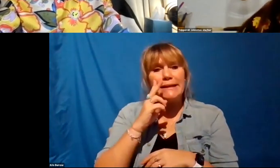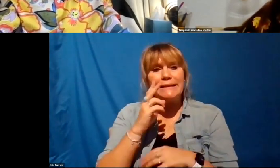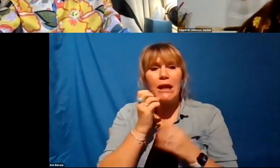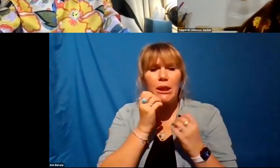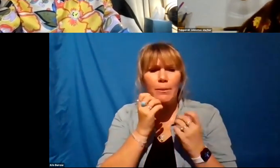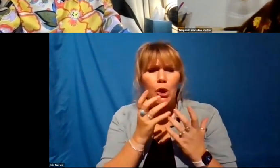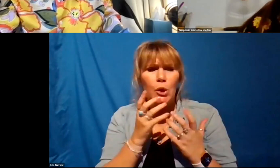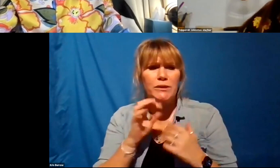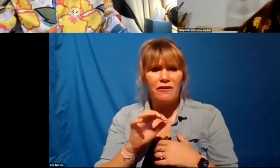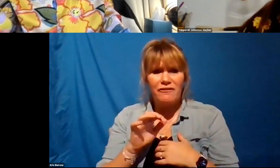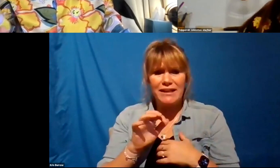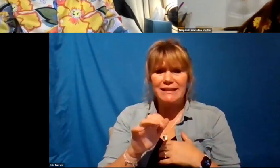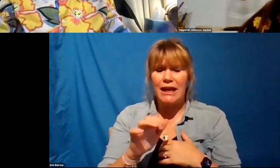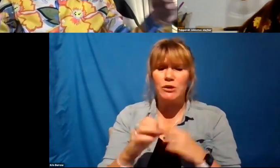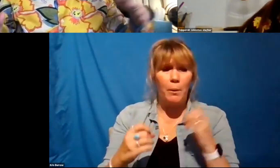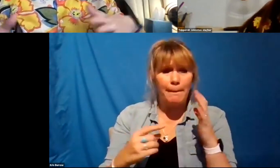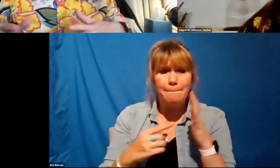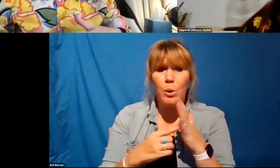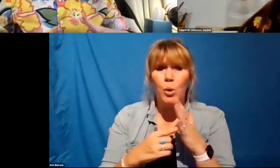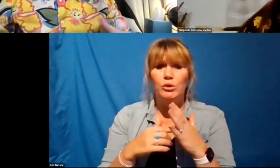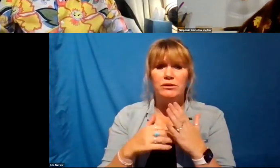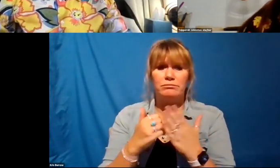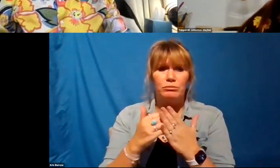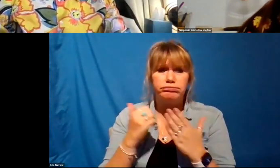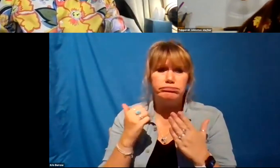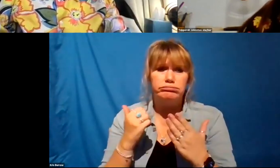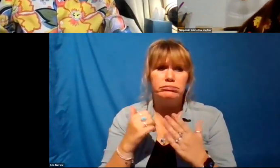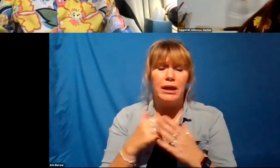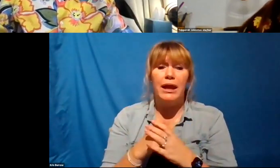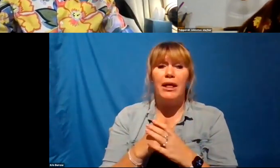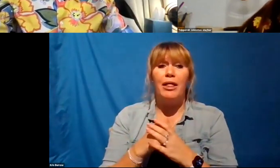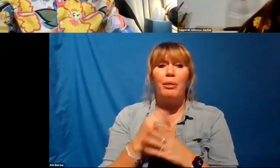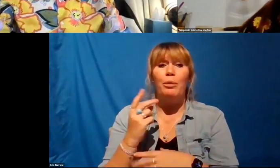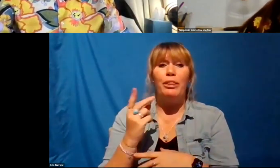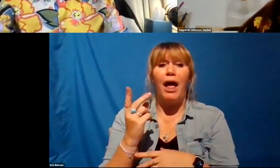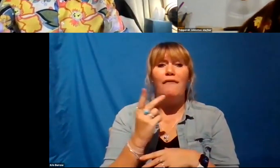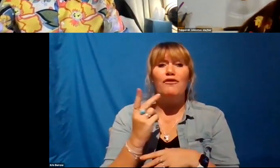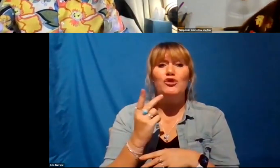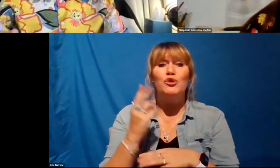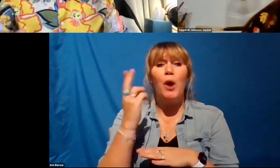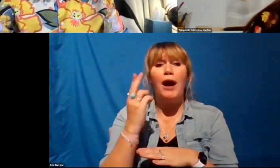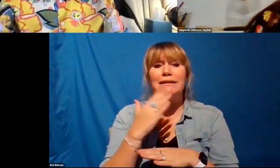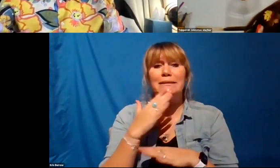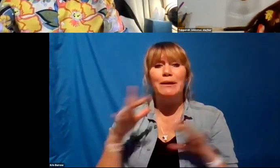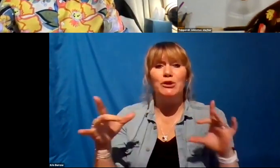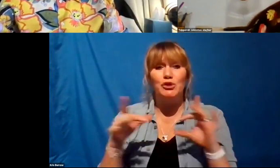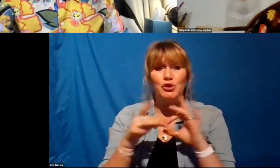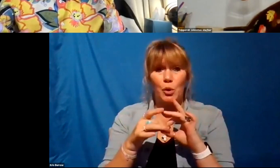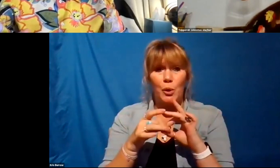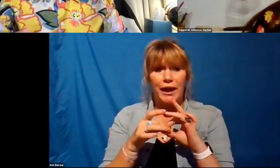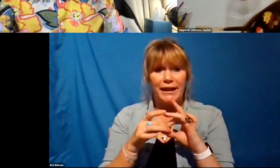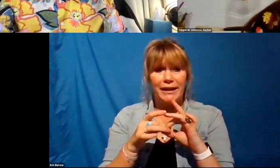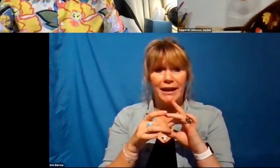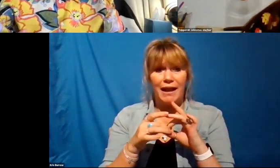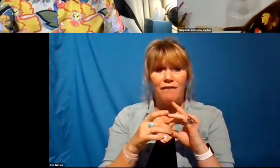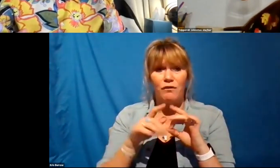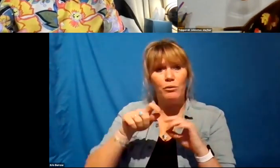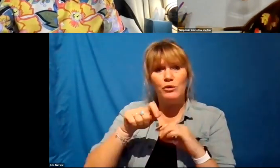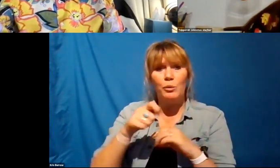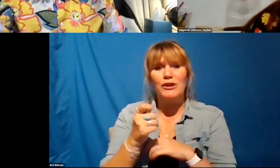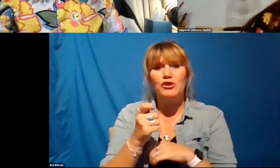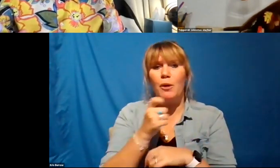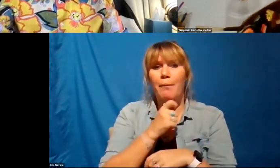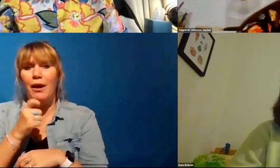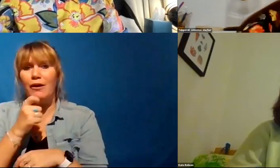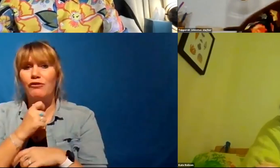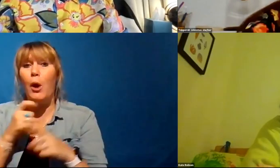so gorgeous. Would the other two artists like to join us now, which I think is if you put your microphones on and